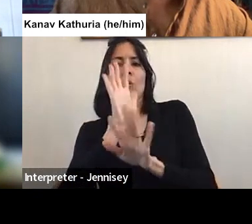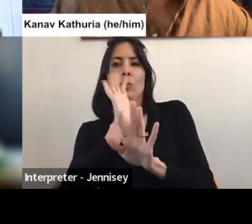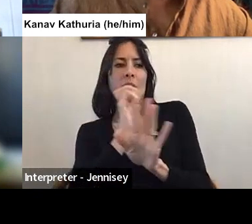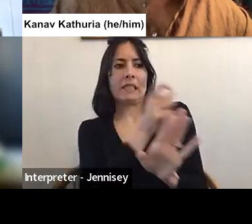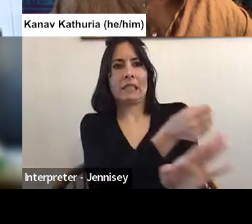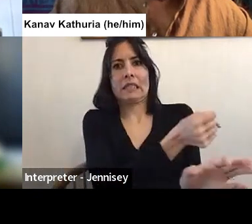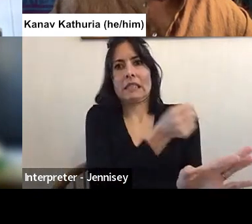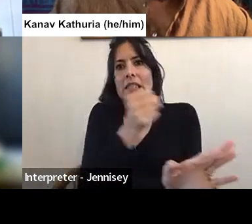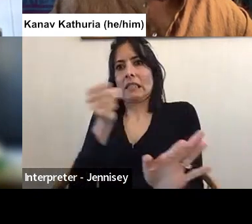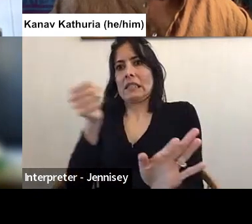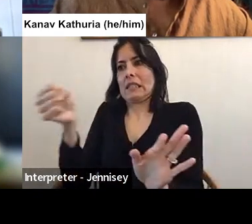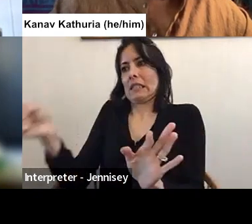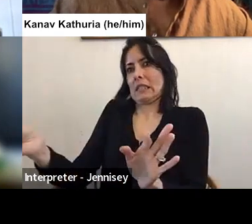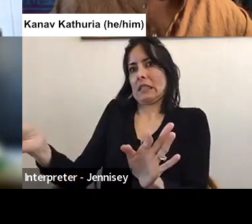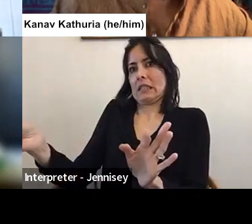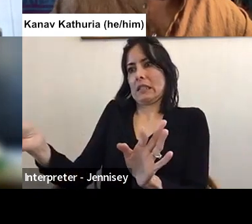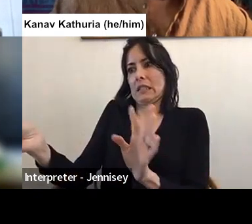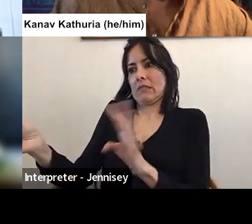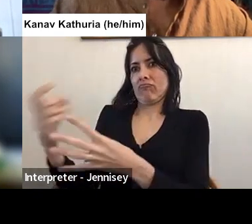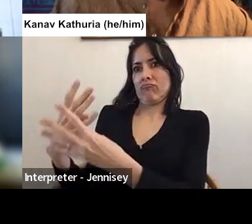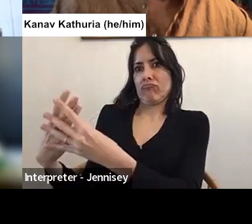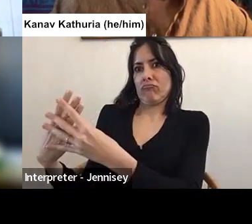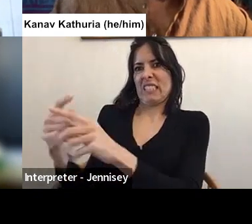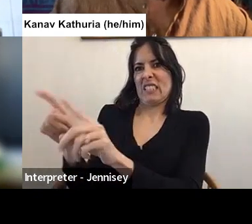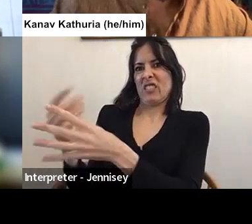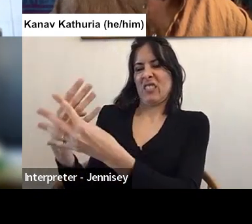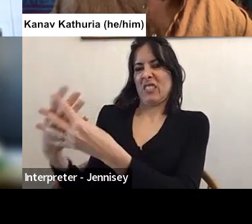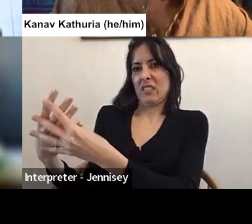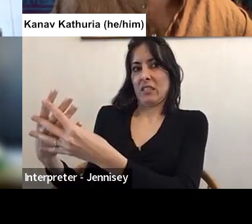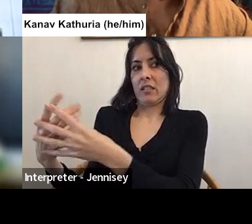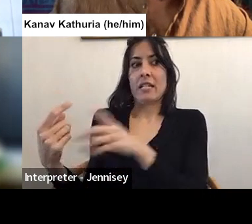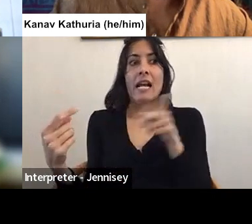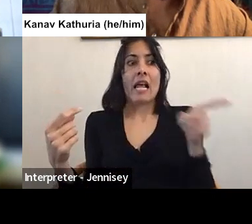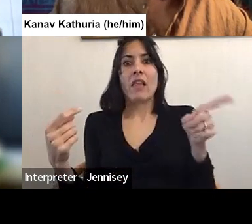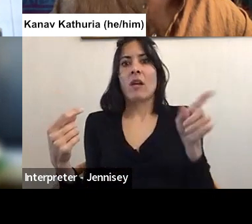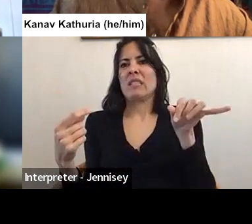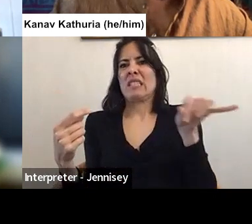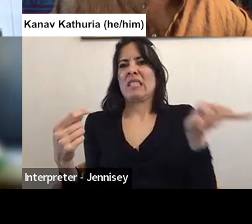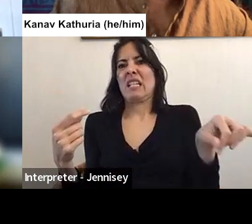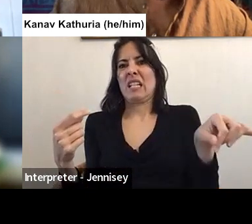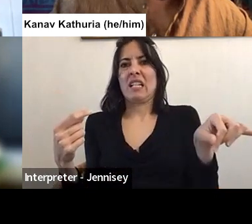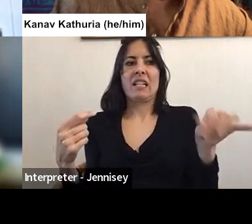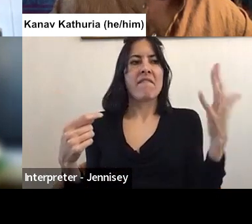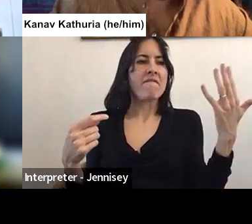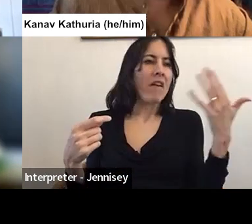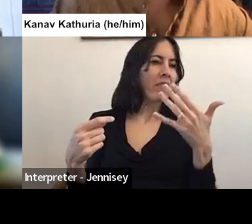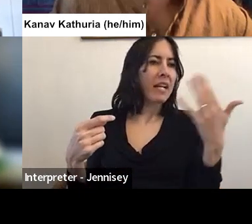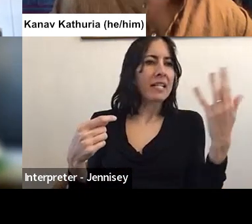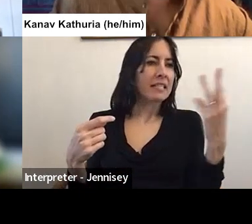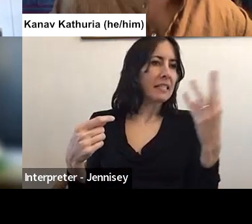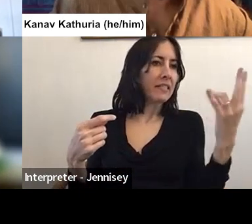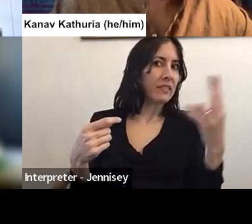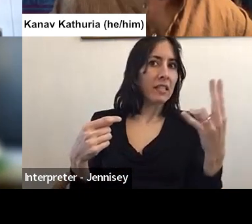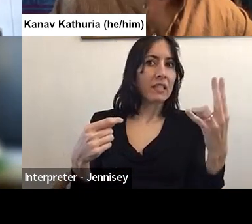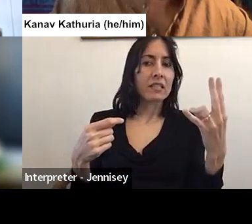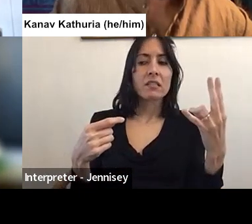But they would then lock your bunkie in who had no signs for 5 to 7 days. But as soon as your fever broke, in 2 to 3 days, you